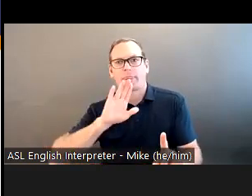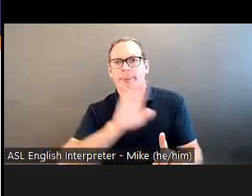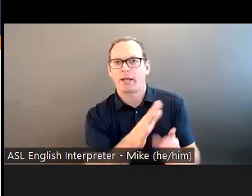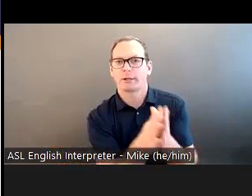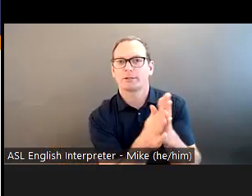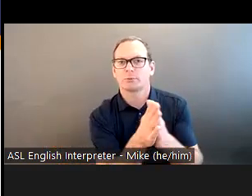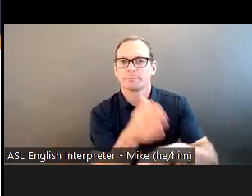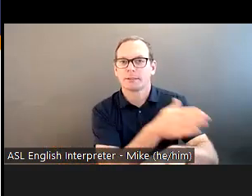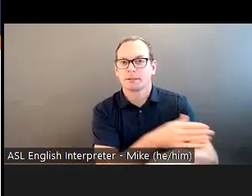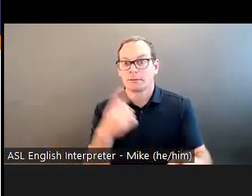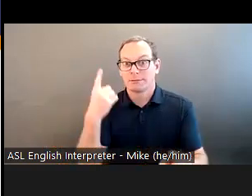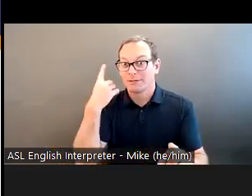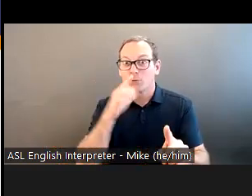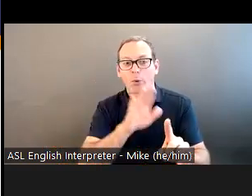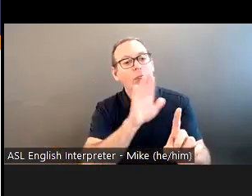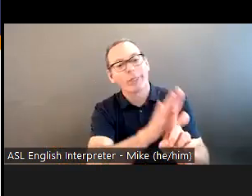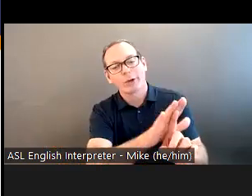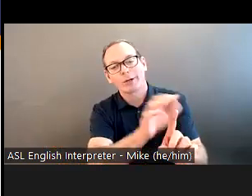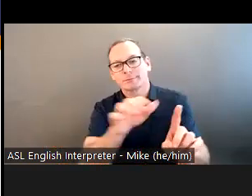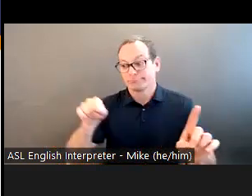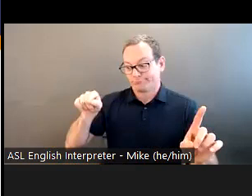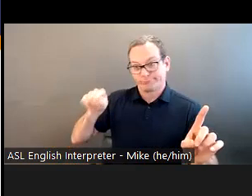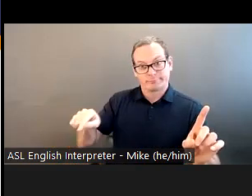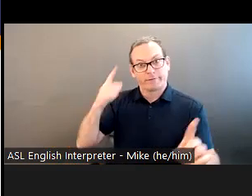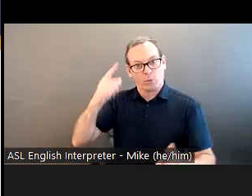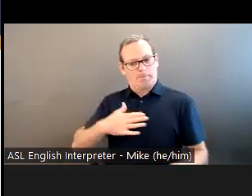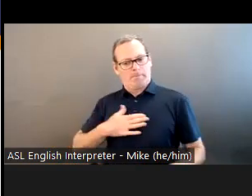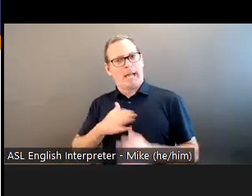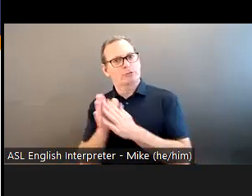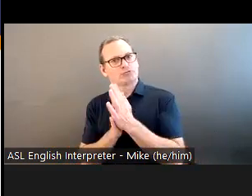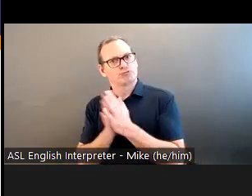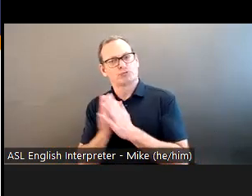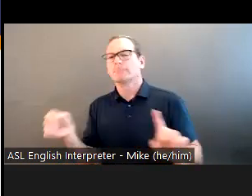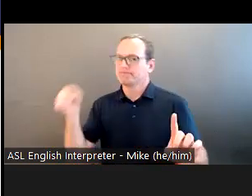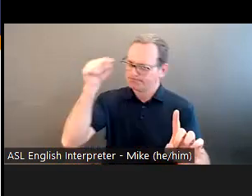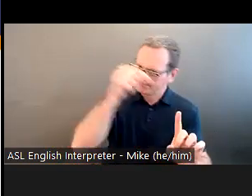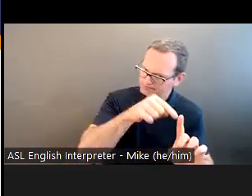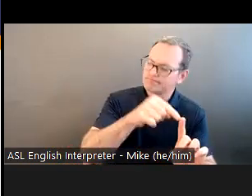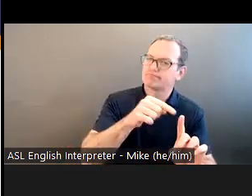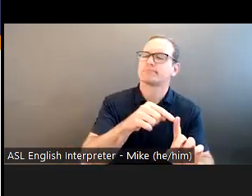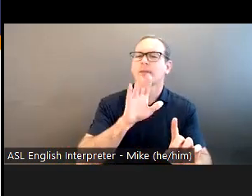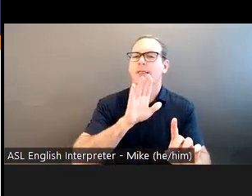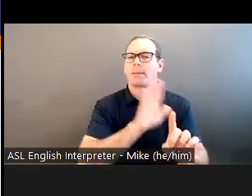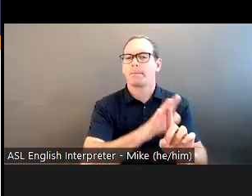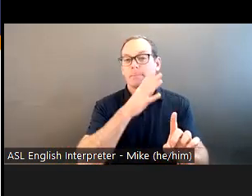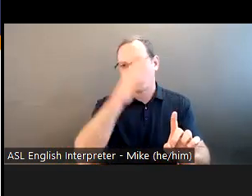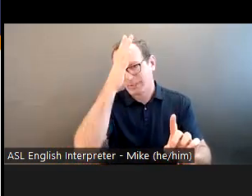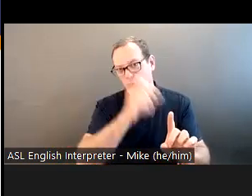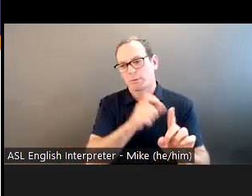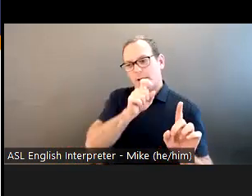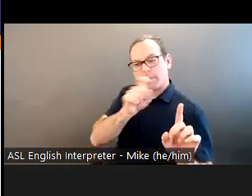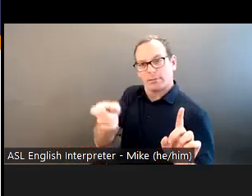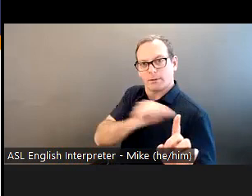the best interest of the child who is the attorney, it's the best interest of the parent who gave the attorney. And